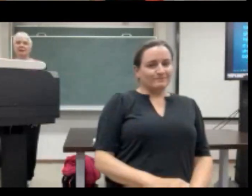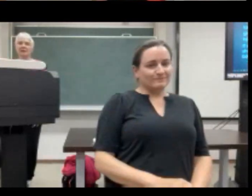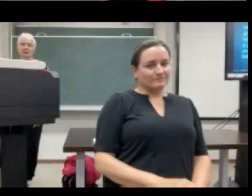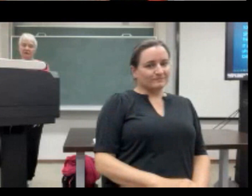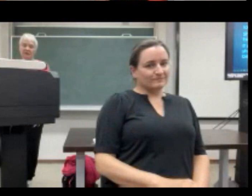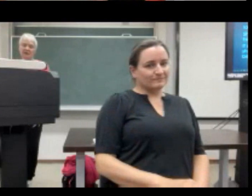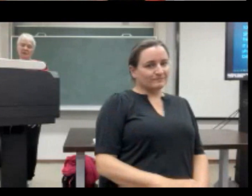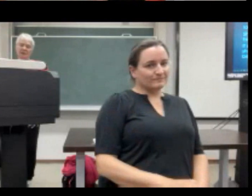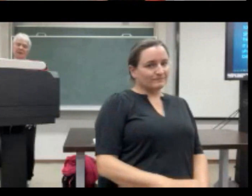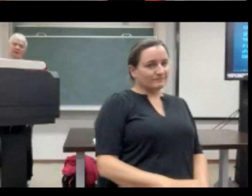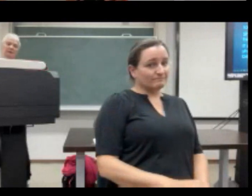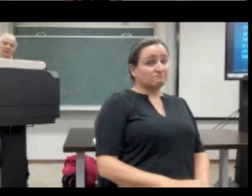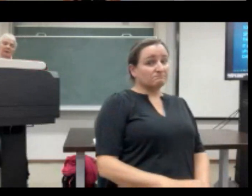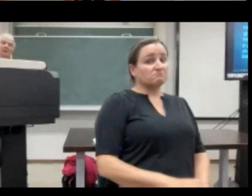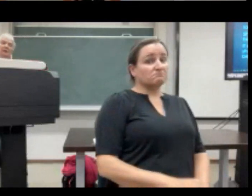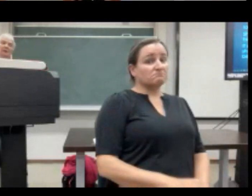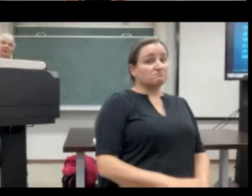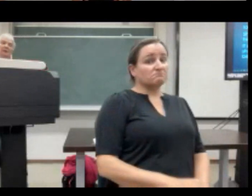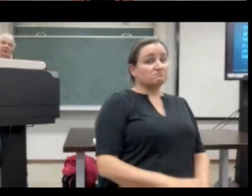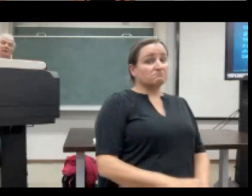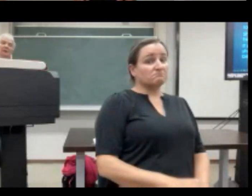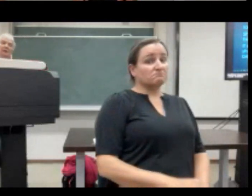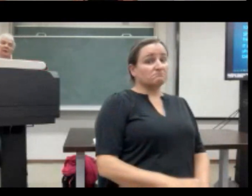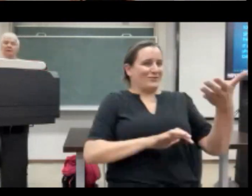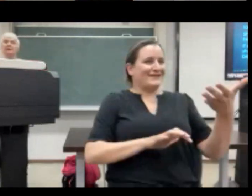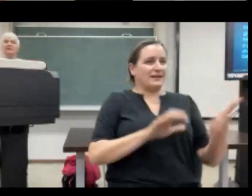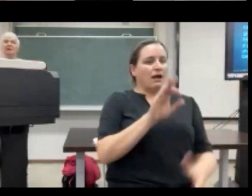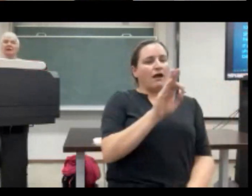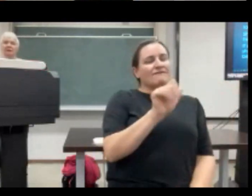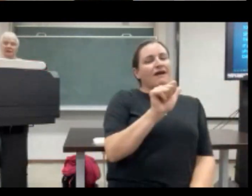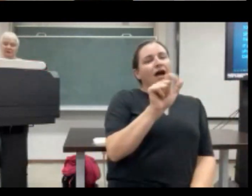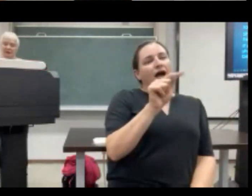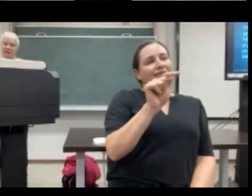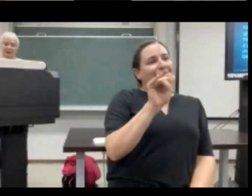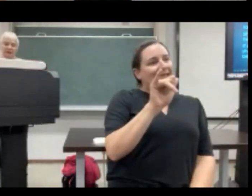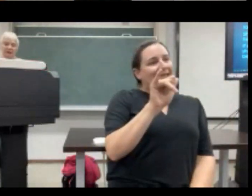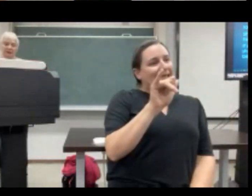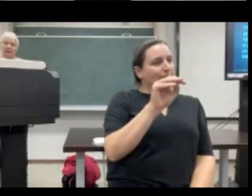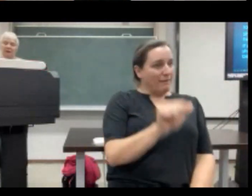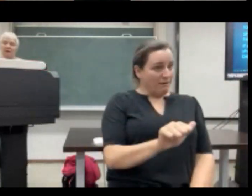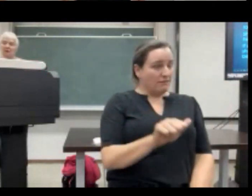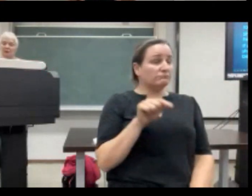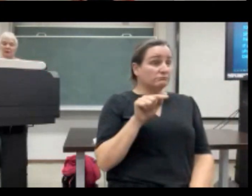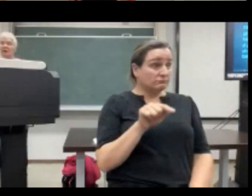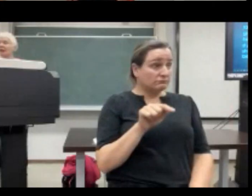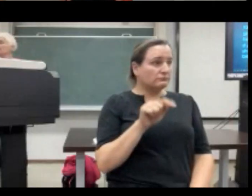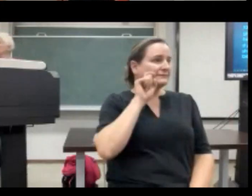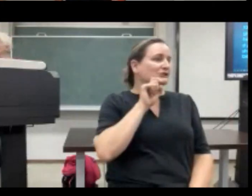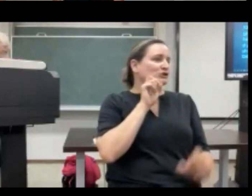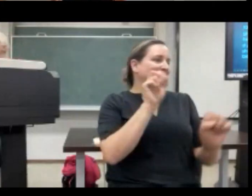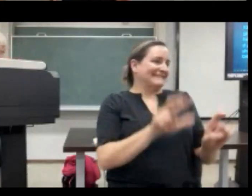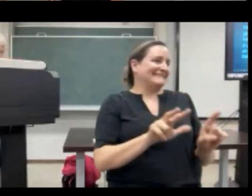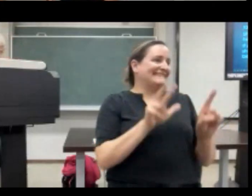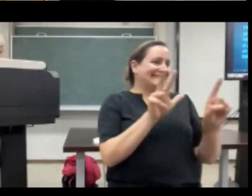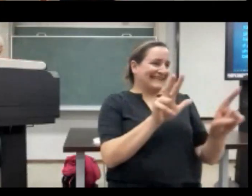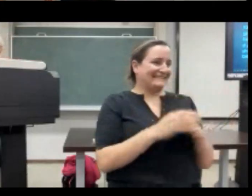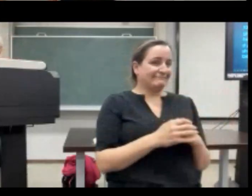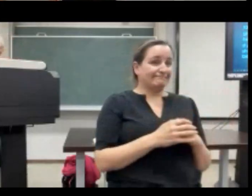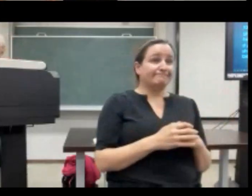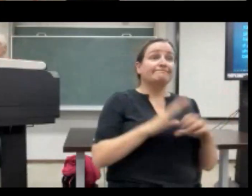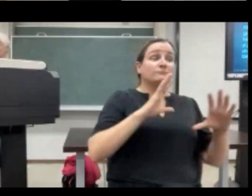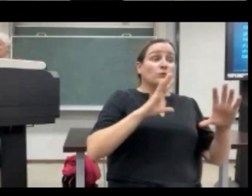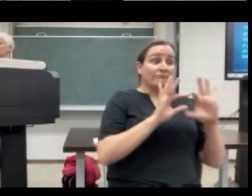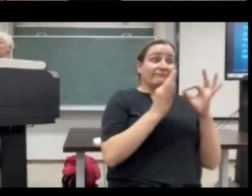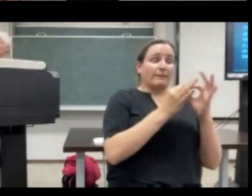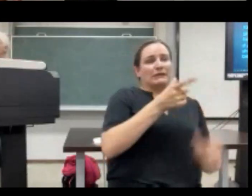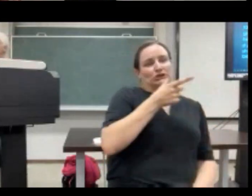This is another case study, Fatima. She's 18, lives in a hearing family. The spoken languages are Berber, that